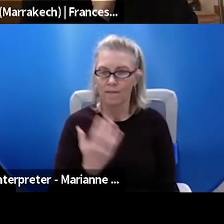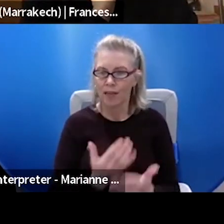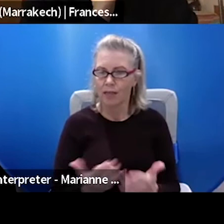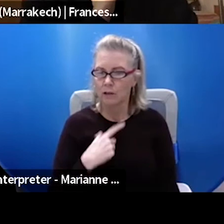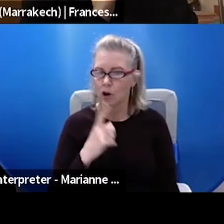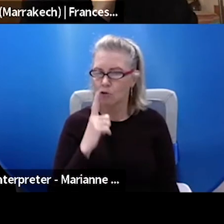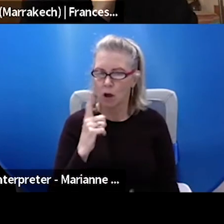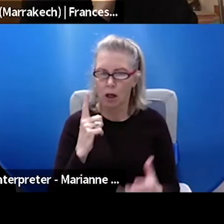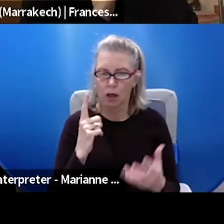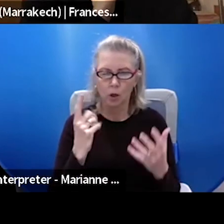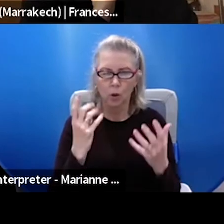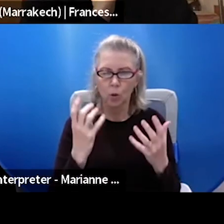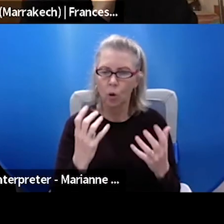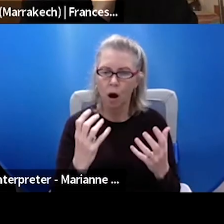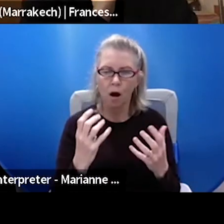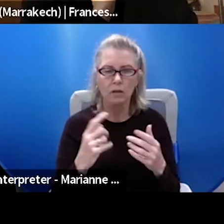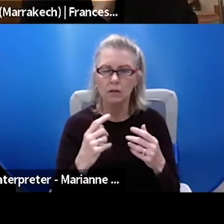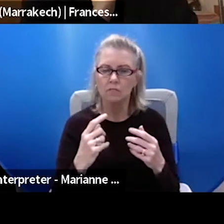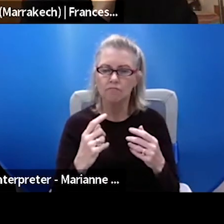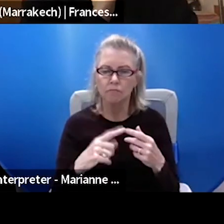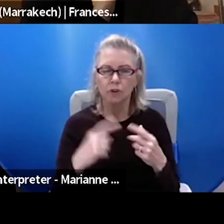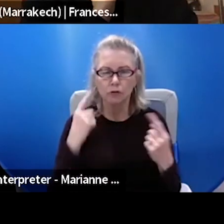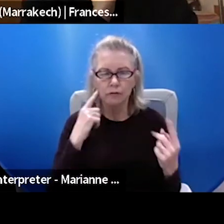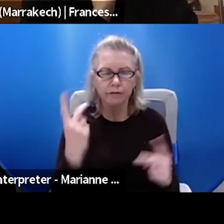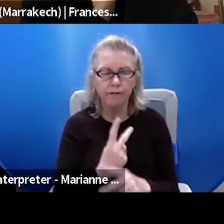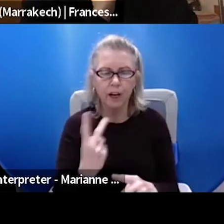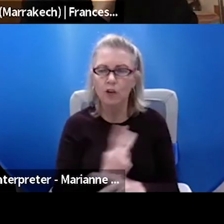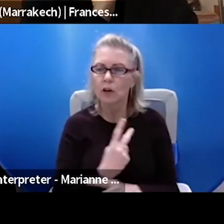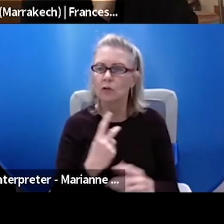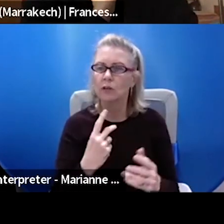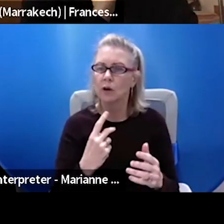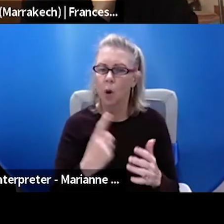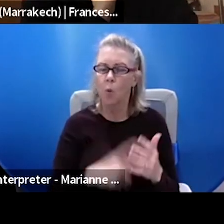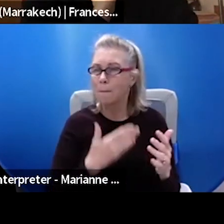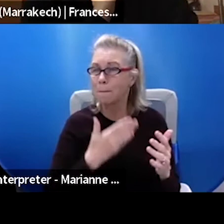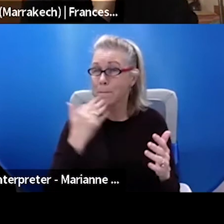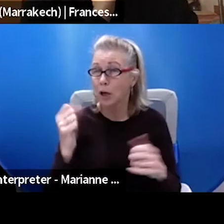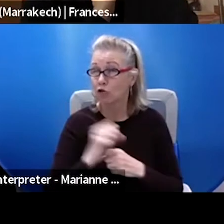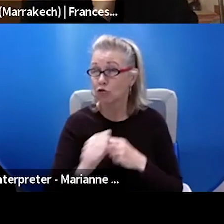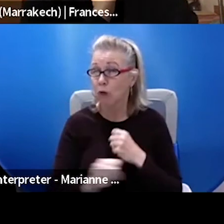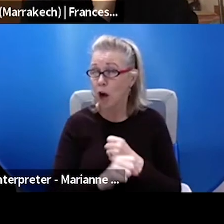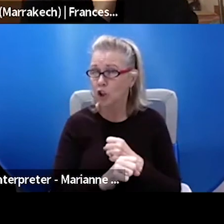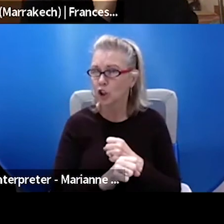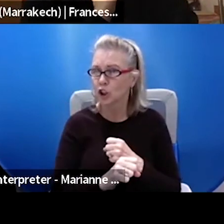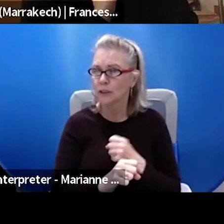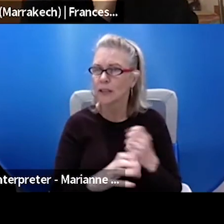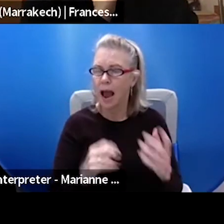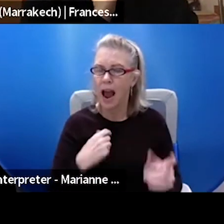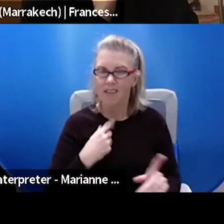want to work on is, in a way, what better structures can we invent to support artists